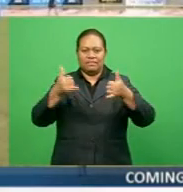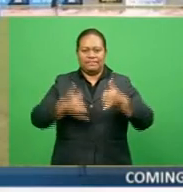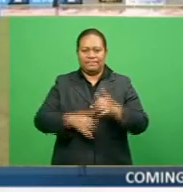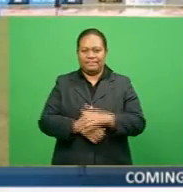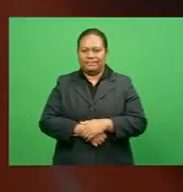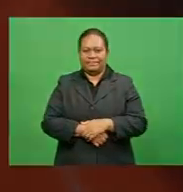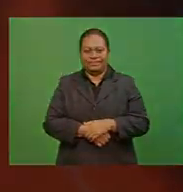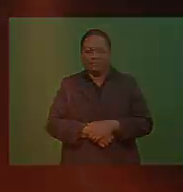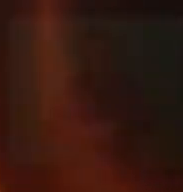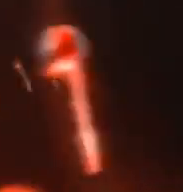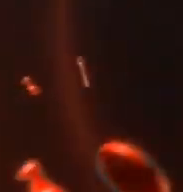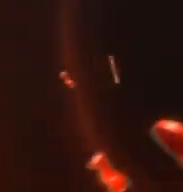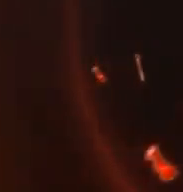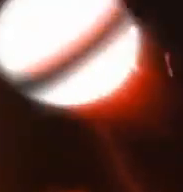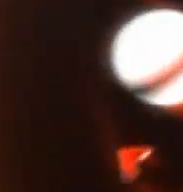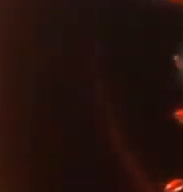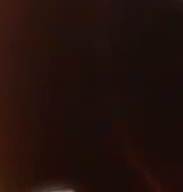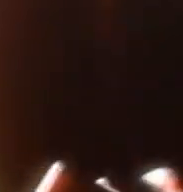break.